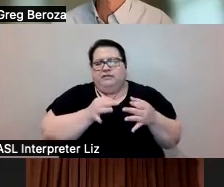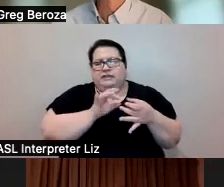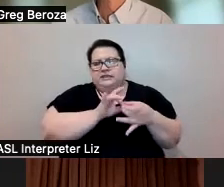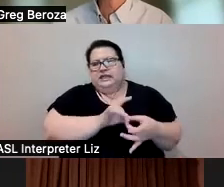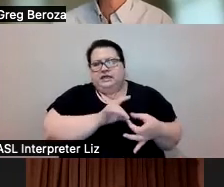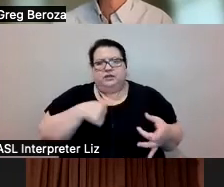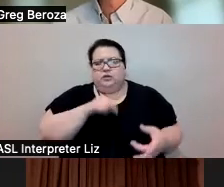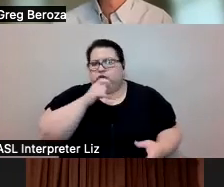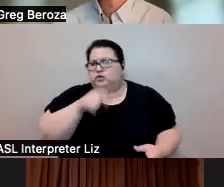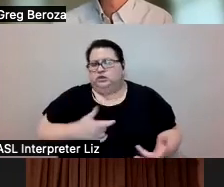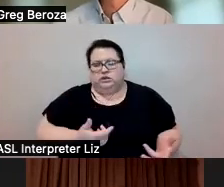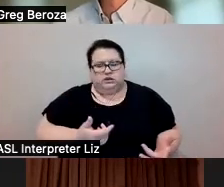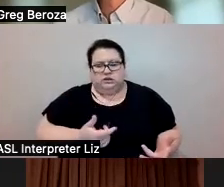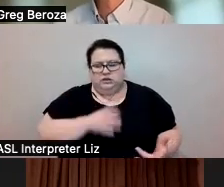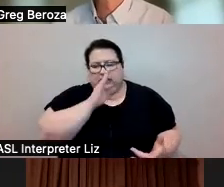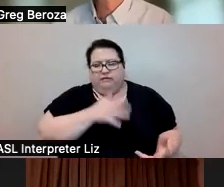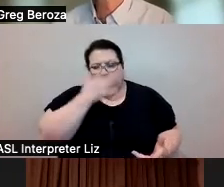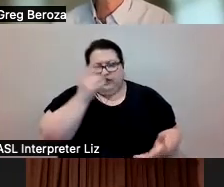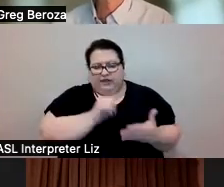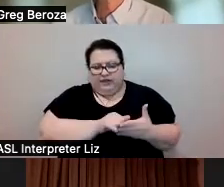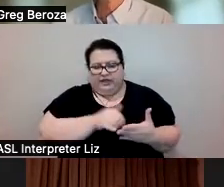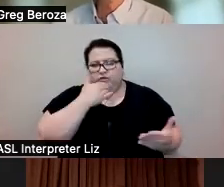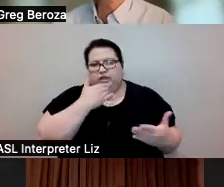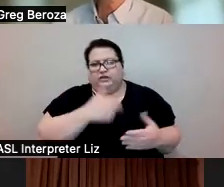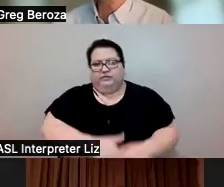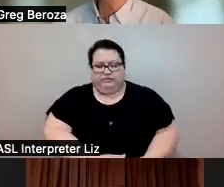shouldn't ever forget that. So thank you.